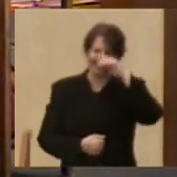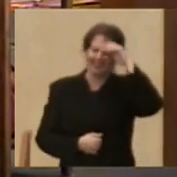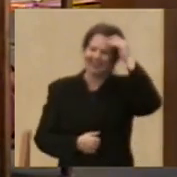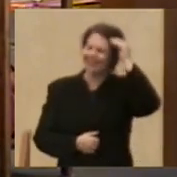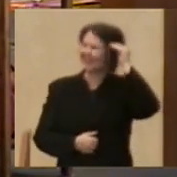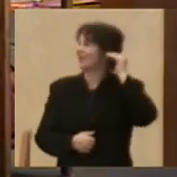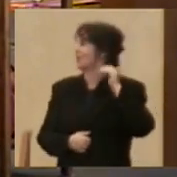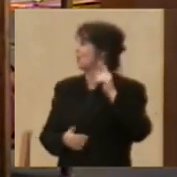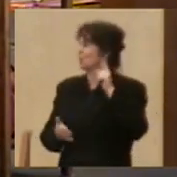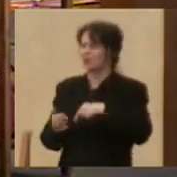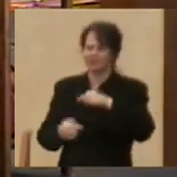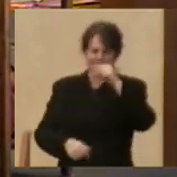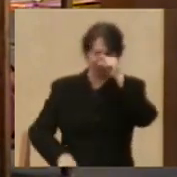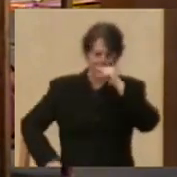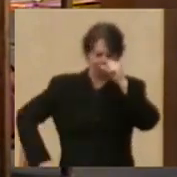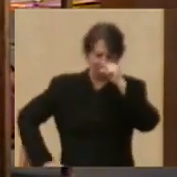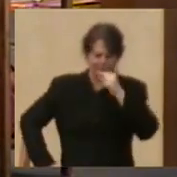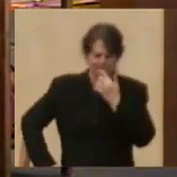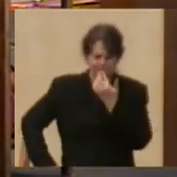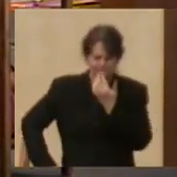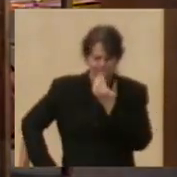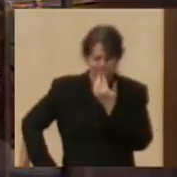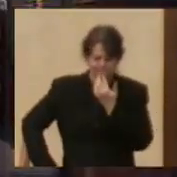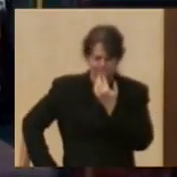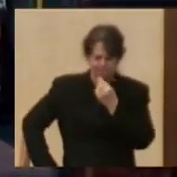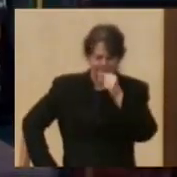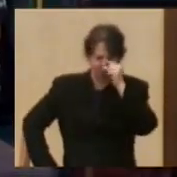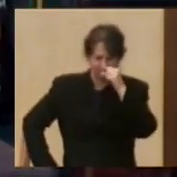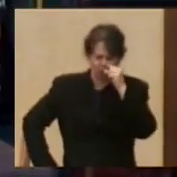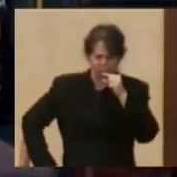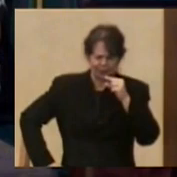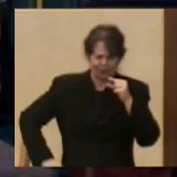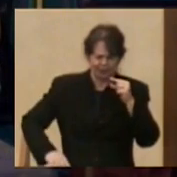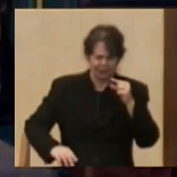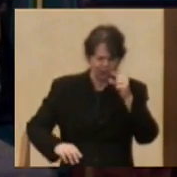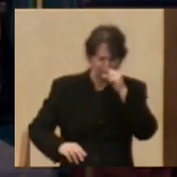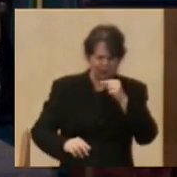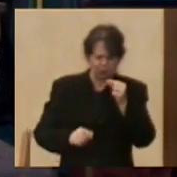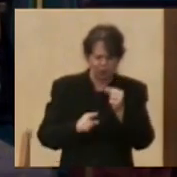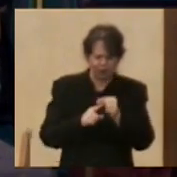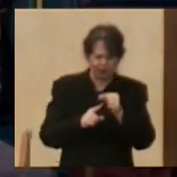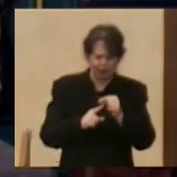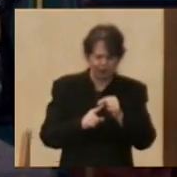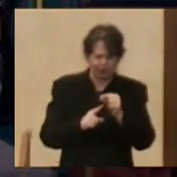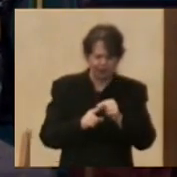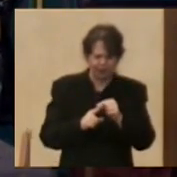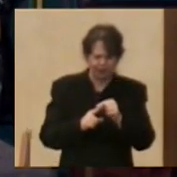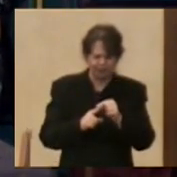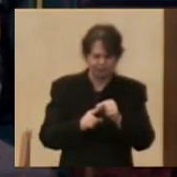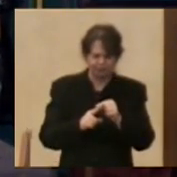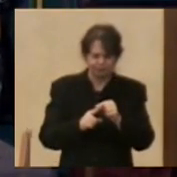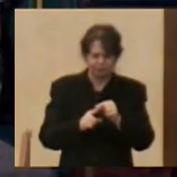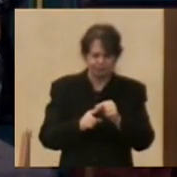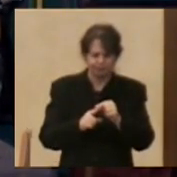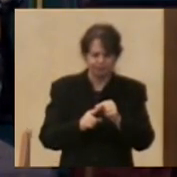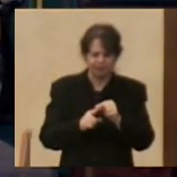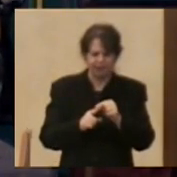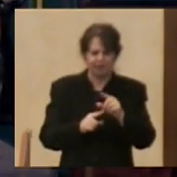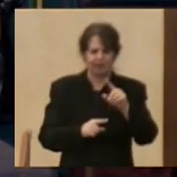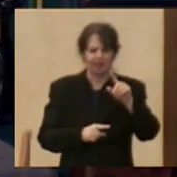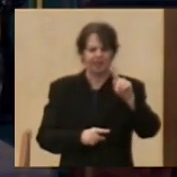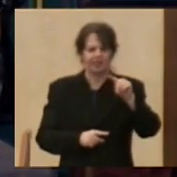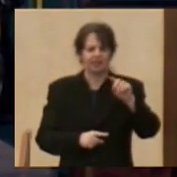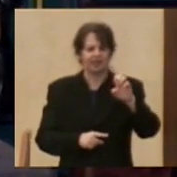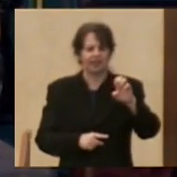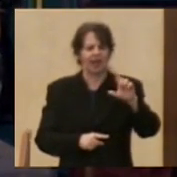What was that Greek? Yeah. Oh, you have such a good memory, Darren. Telos. The Greek word was